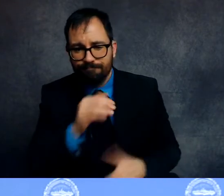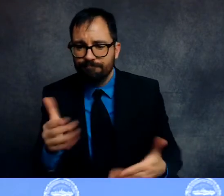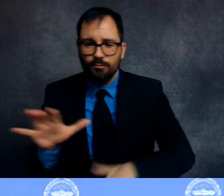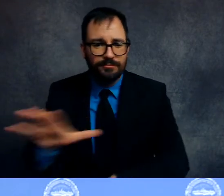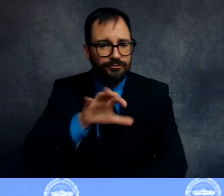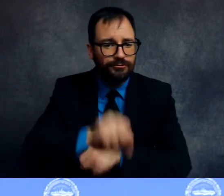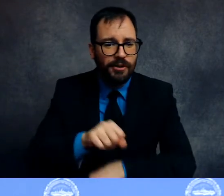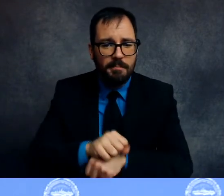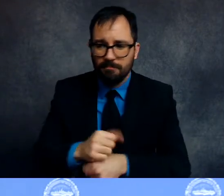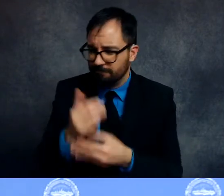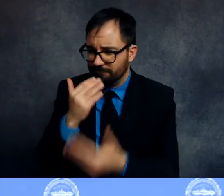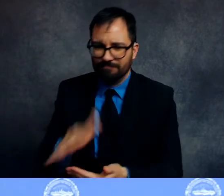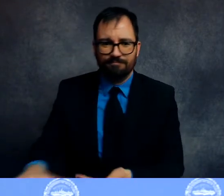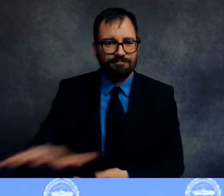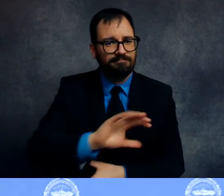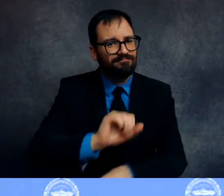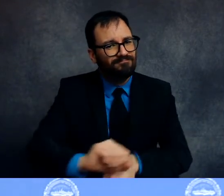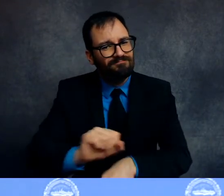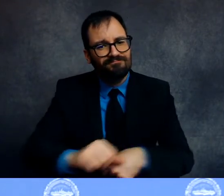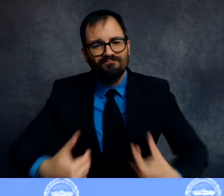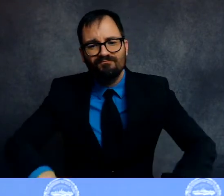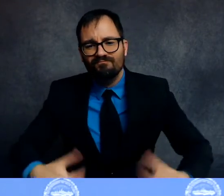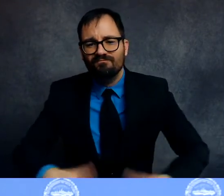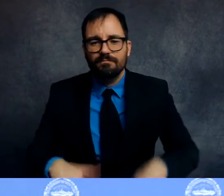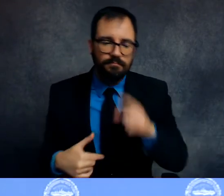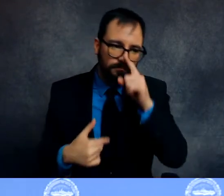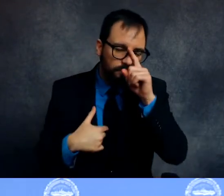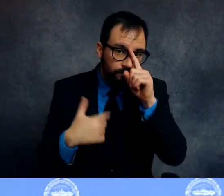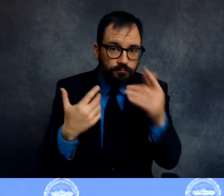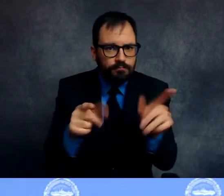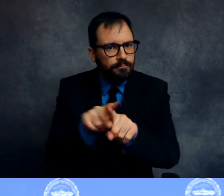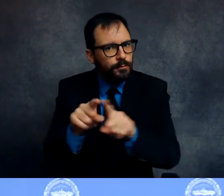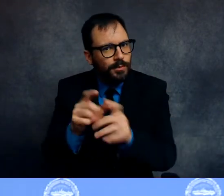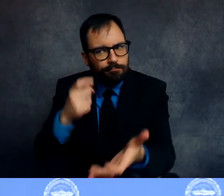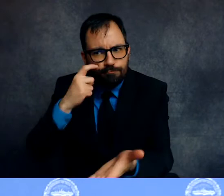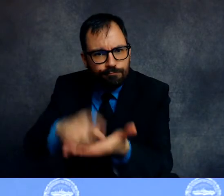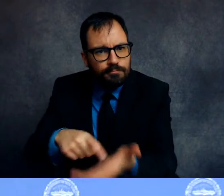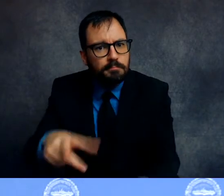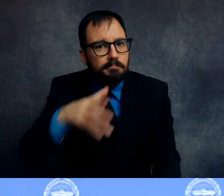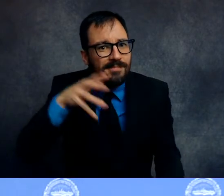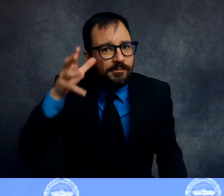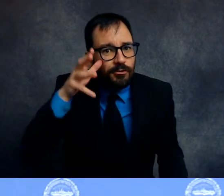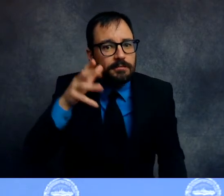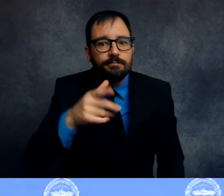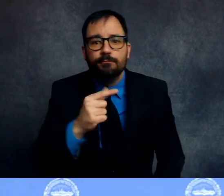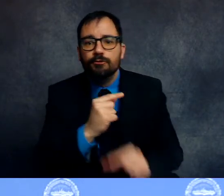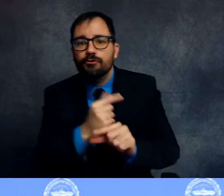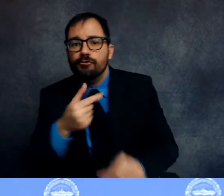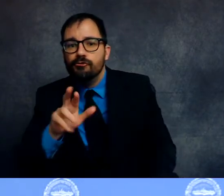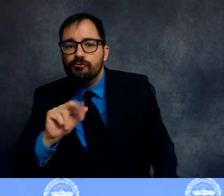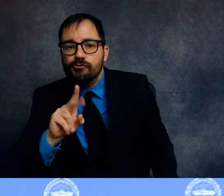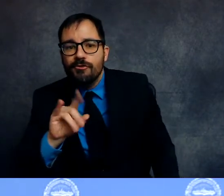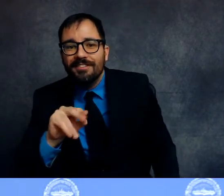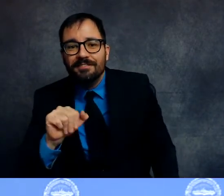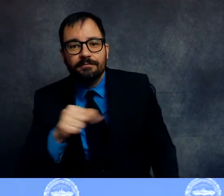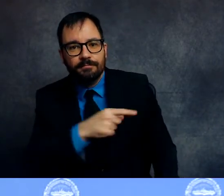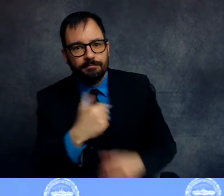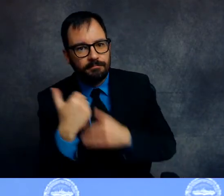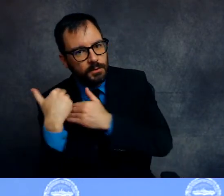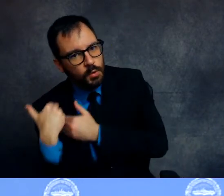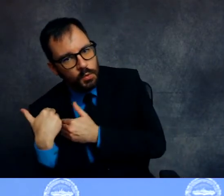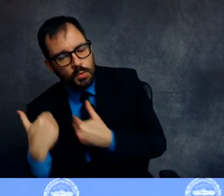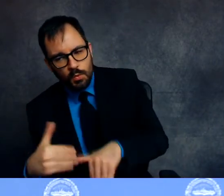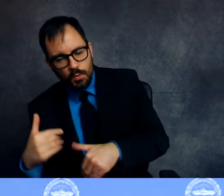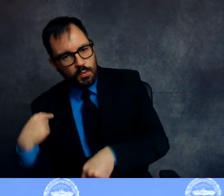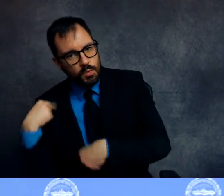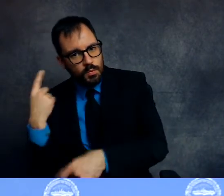working entirely throughout this pandemic, not complaining about it, just doing their job. So I want to thank them for their work. I also want to thank the